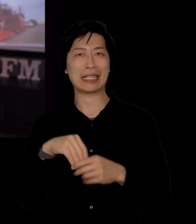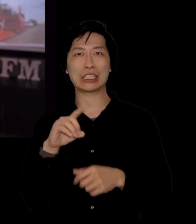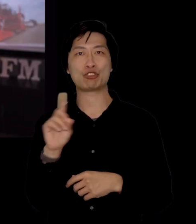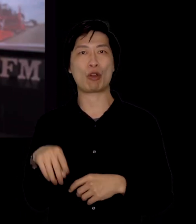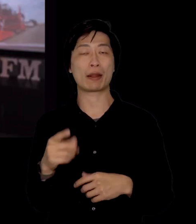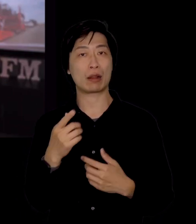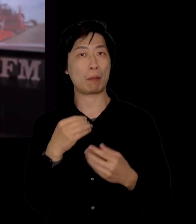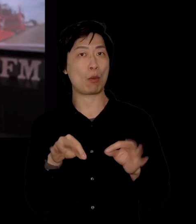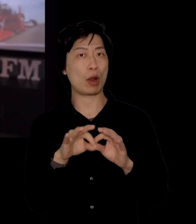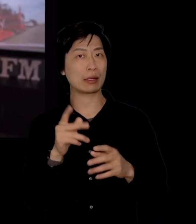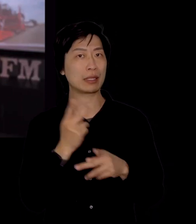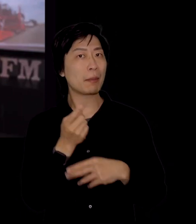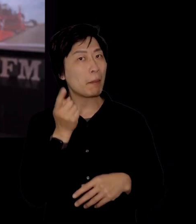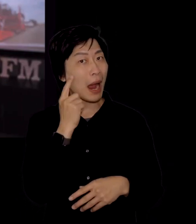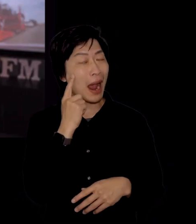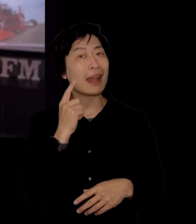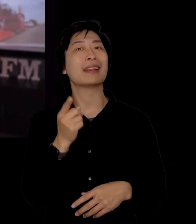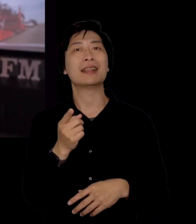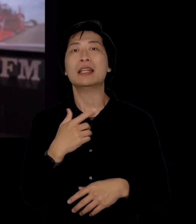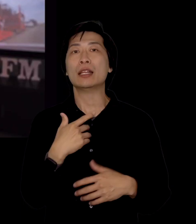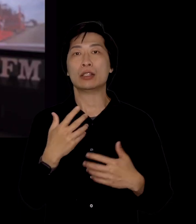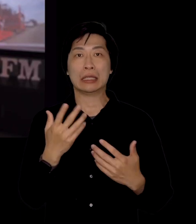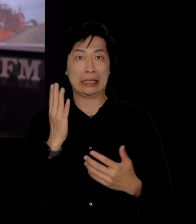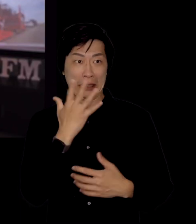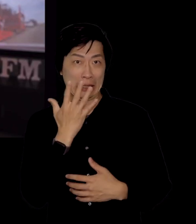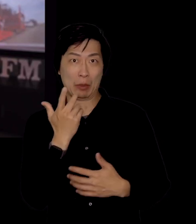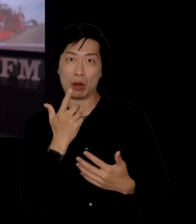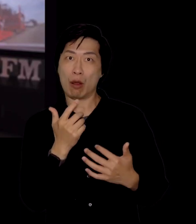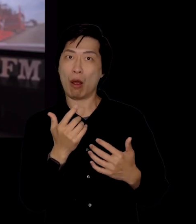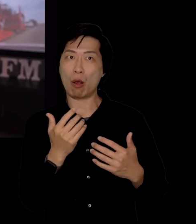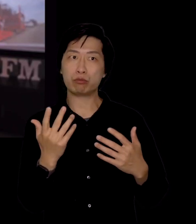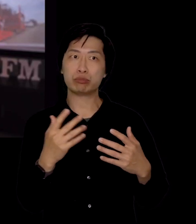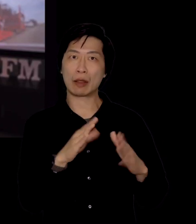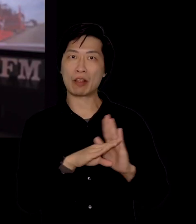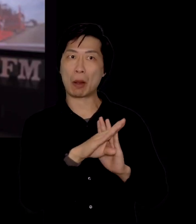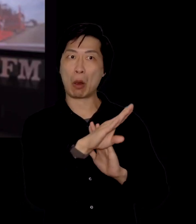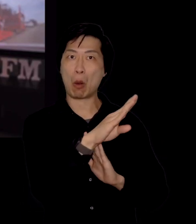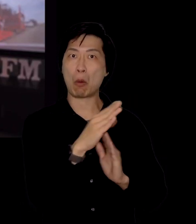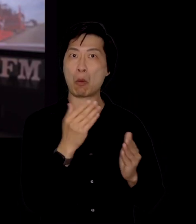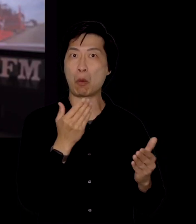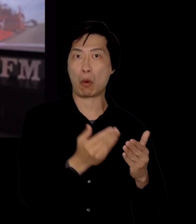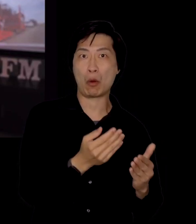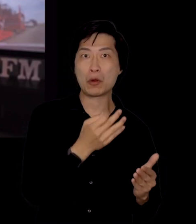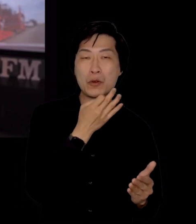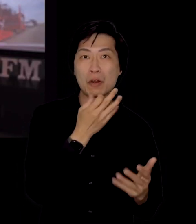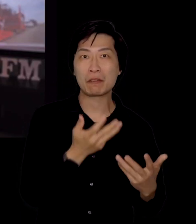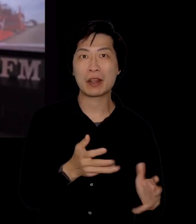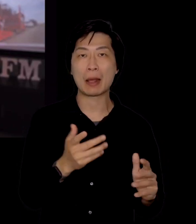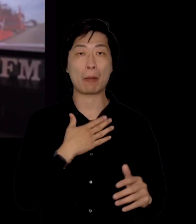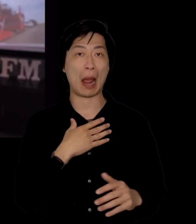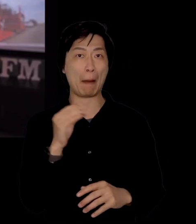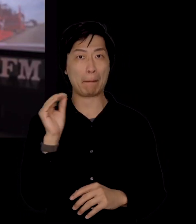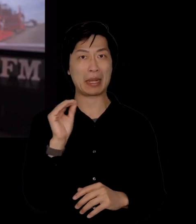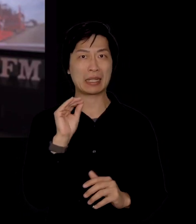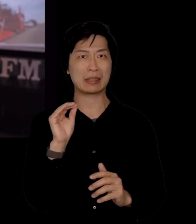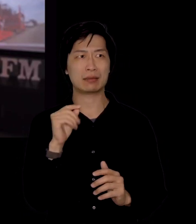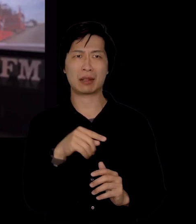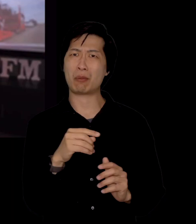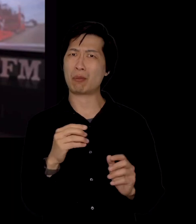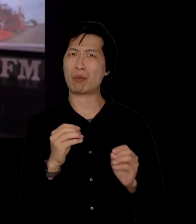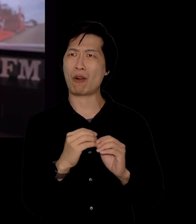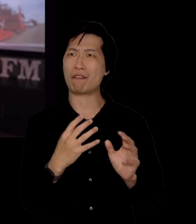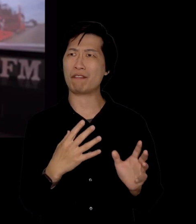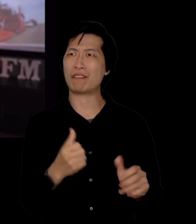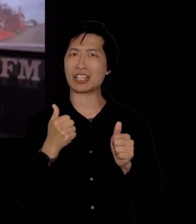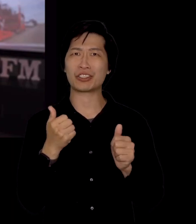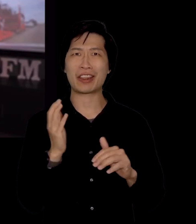in Detroit. But it is important to keep in mind that even though we seem to be quite far ahead in the development of Cybertruck, in my opinion, a